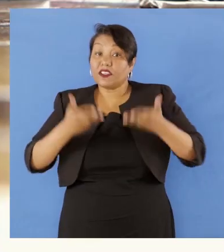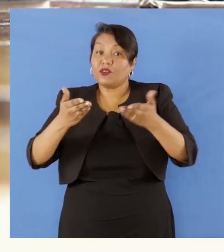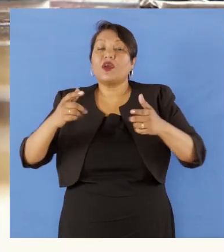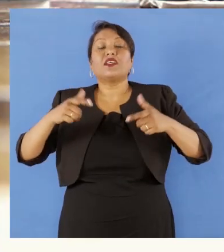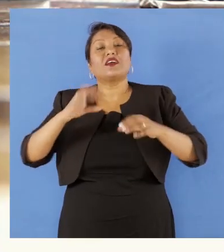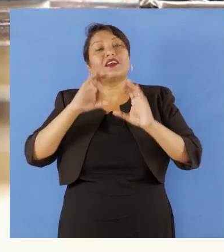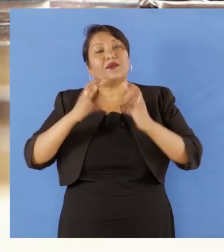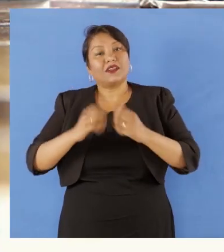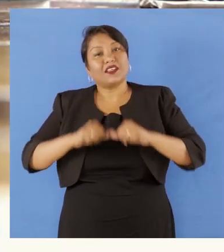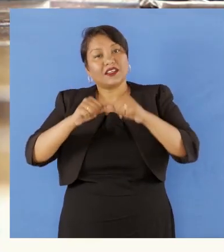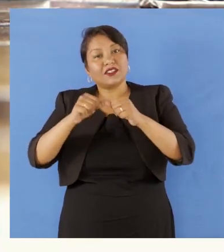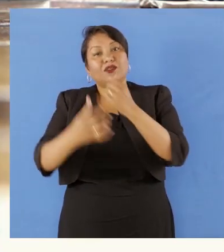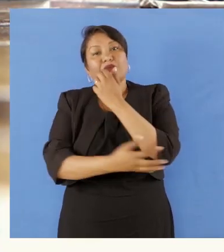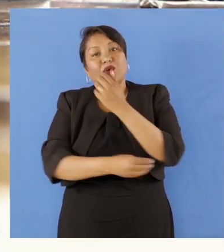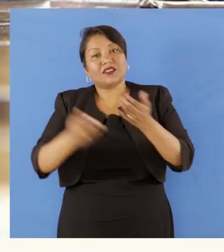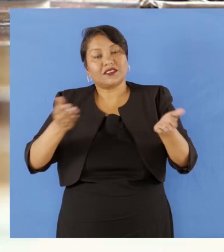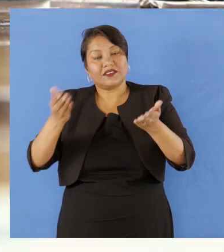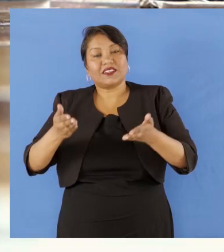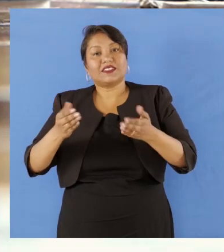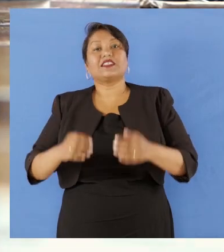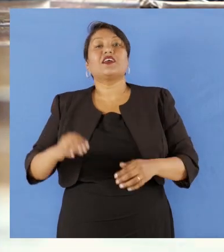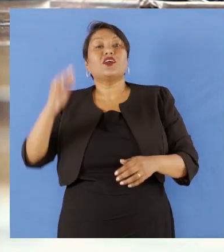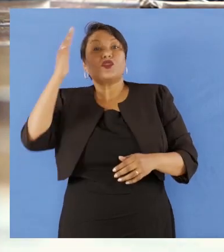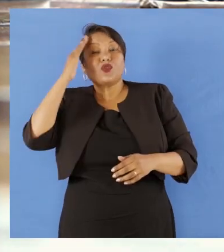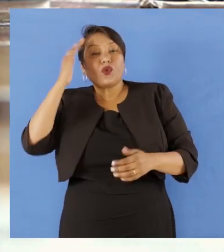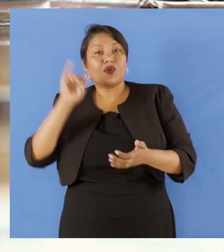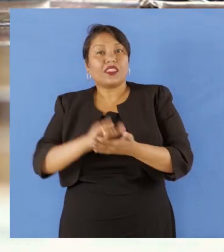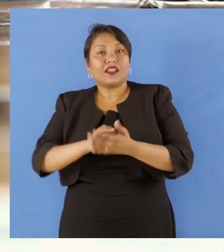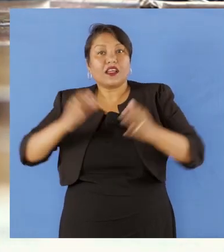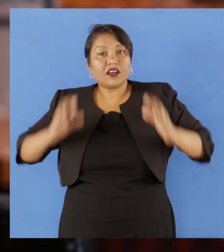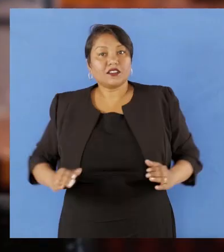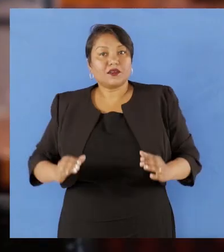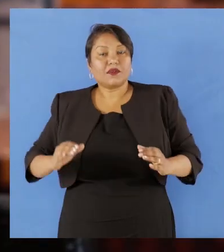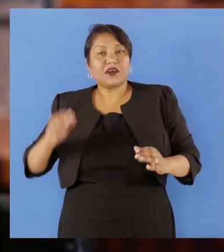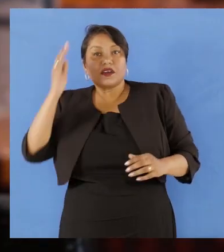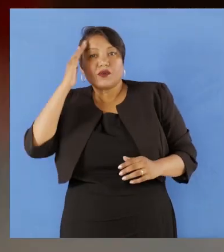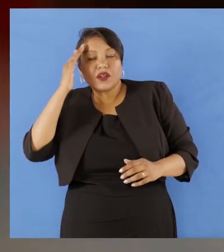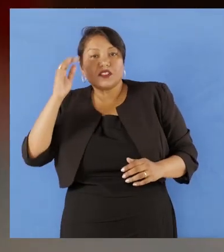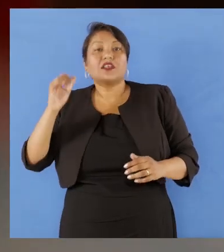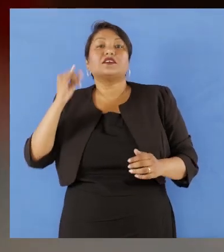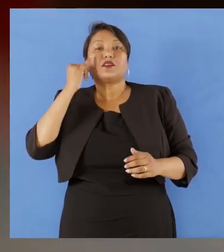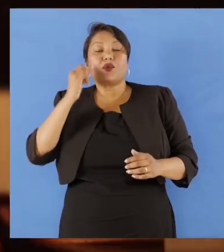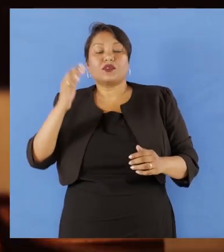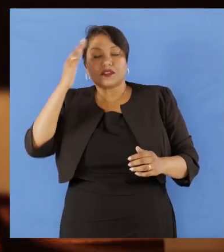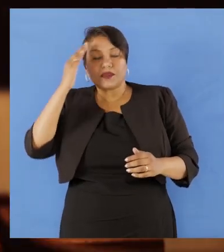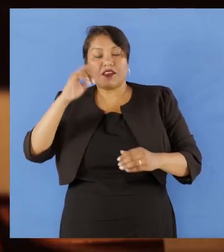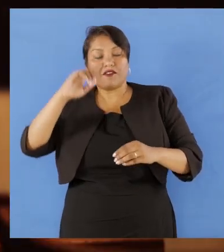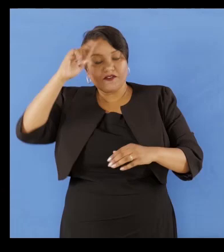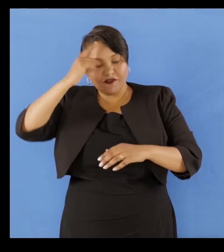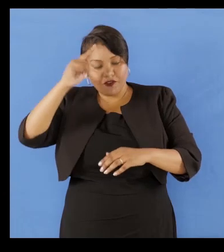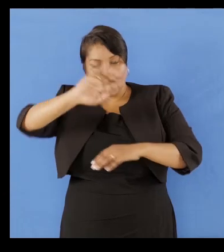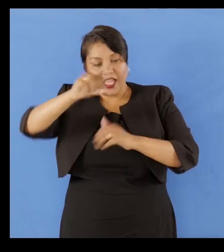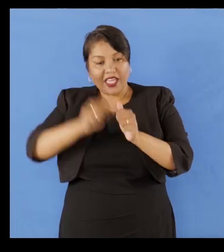contract, understanding when you accept mediocre services, you are teaching the service provider how to treat you, the consumer,